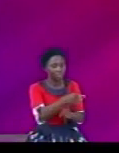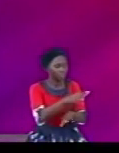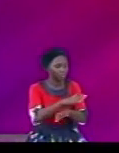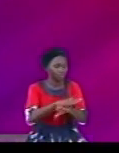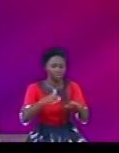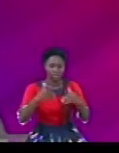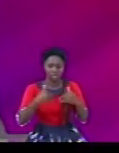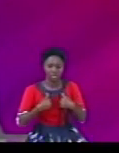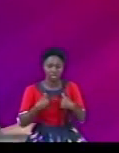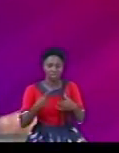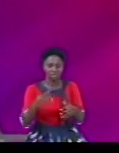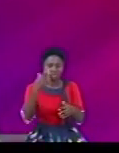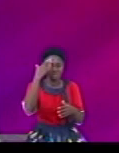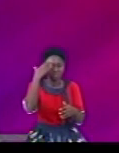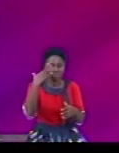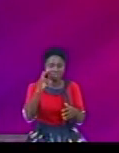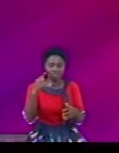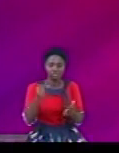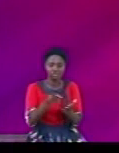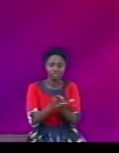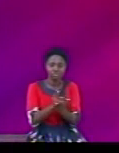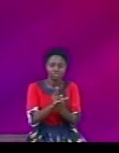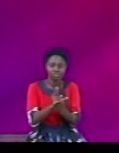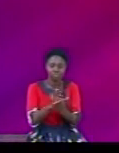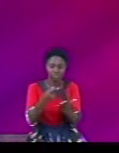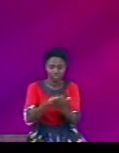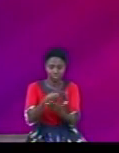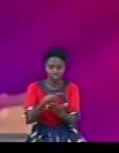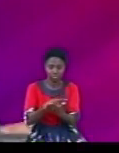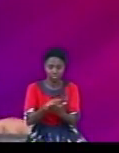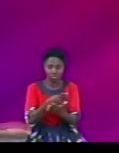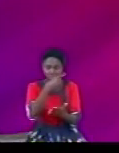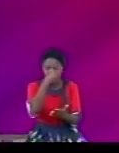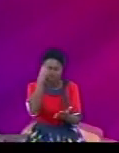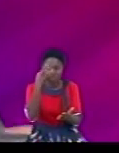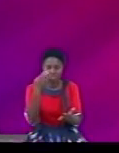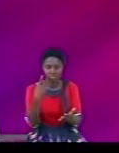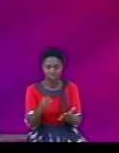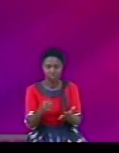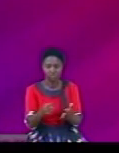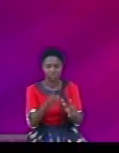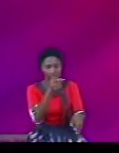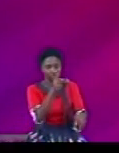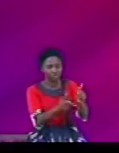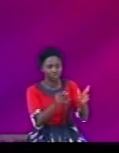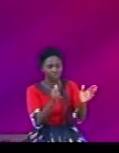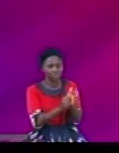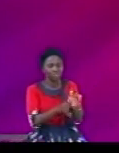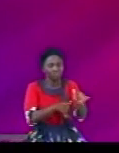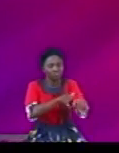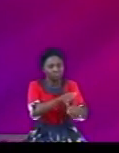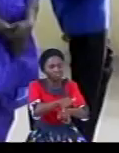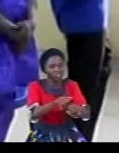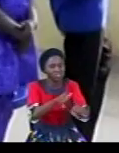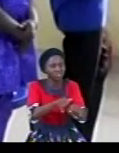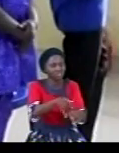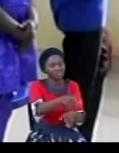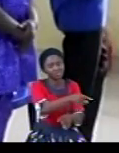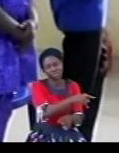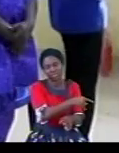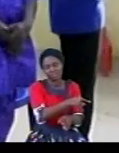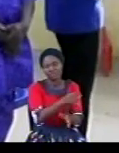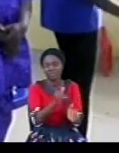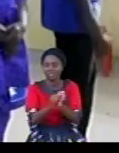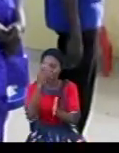have knowledge of the true gospel because of the people that tossed them to and fro. And that is